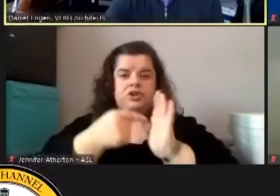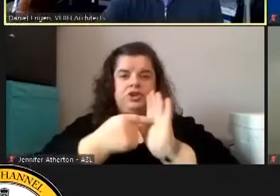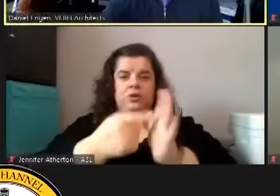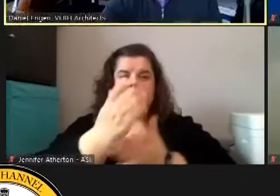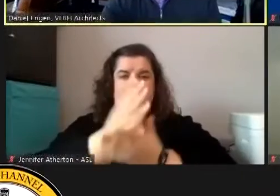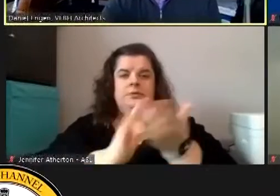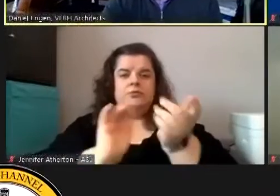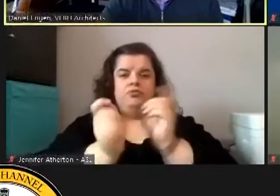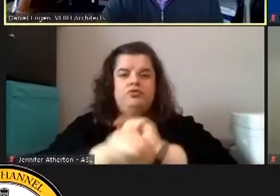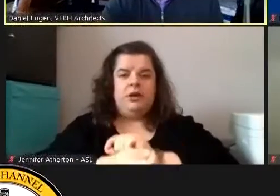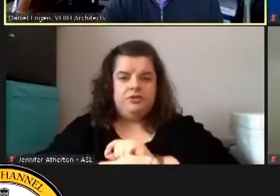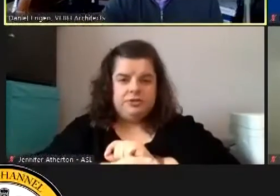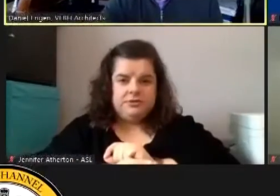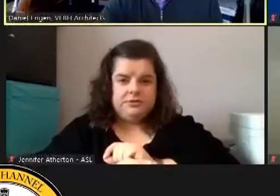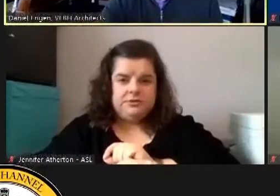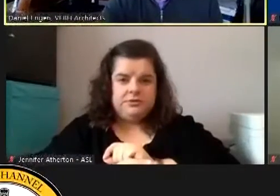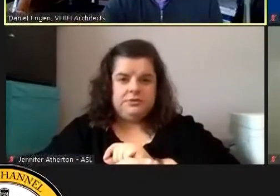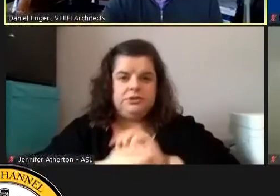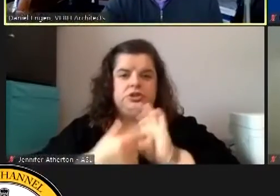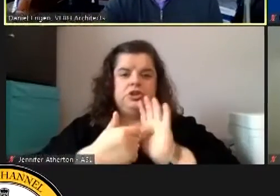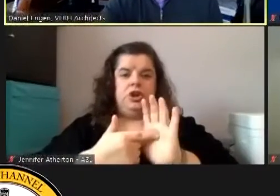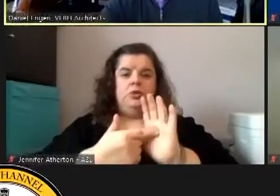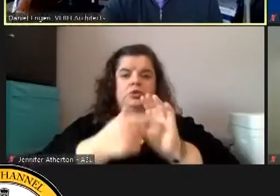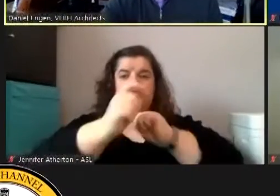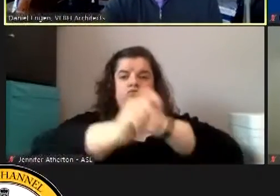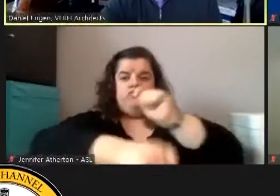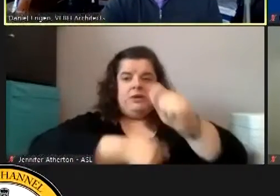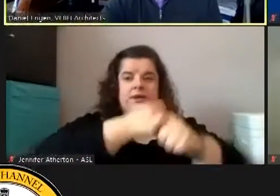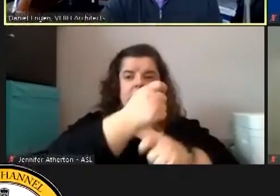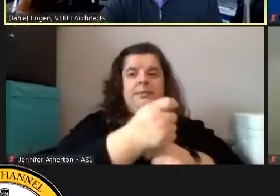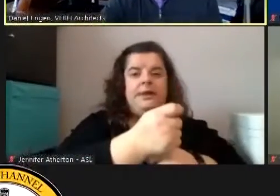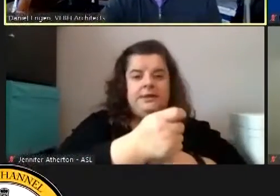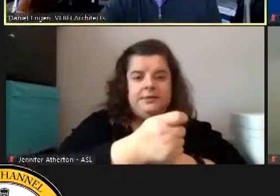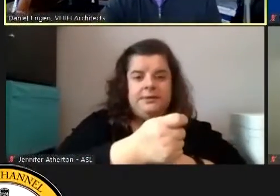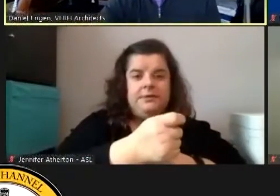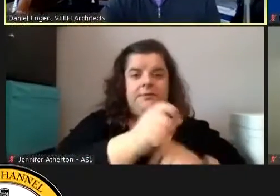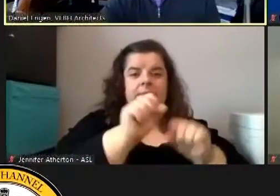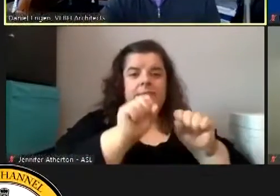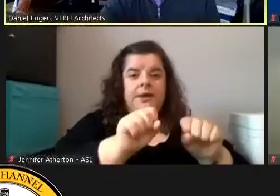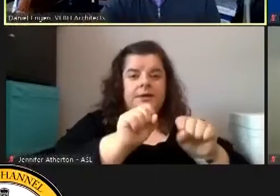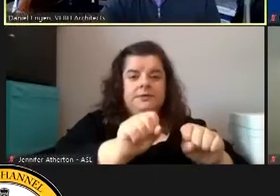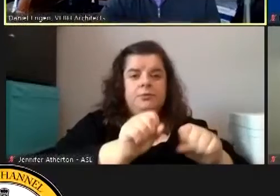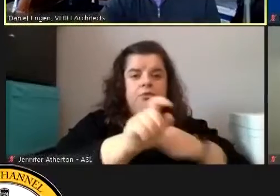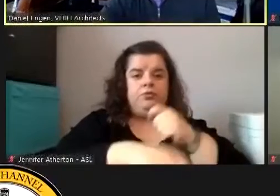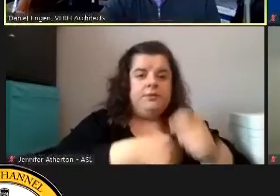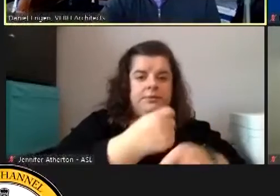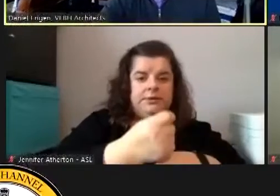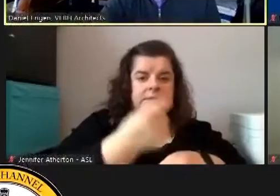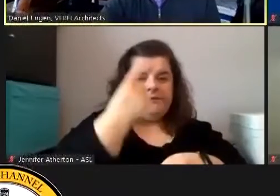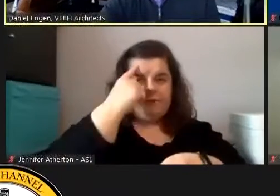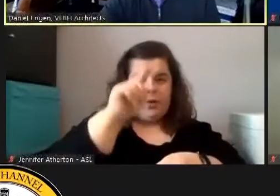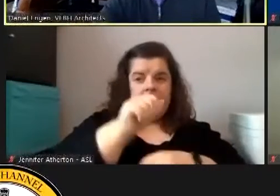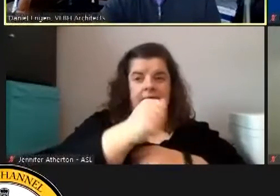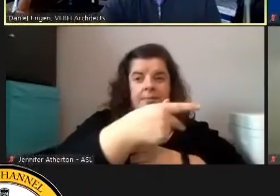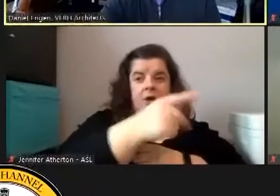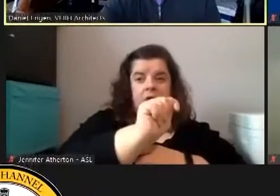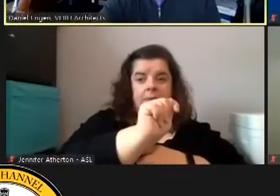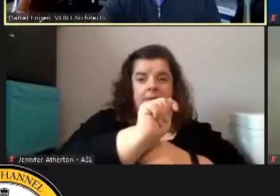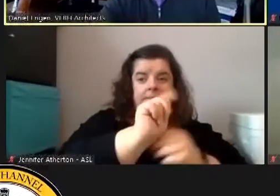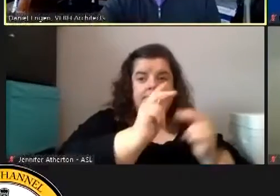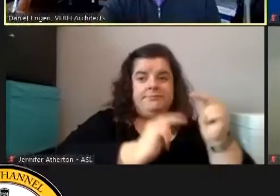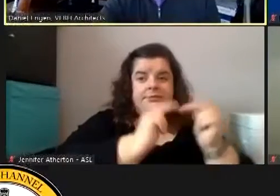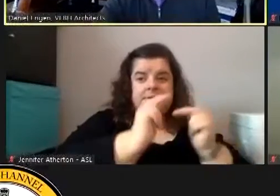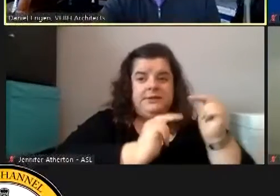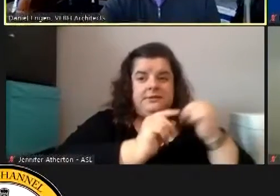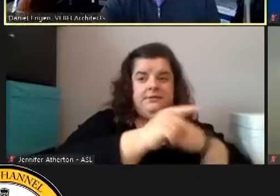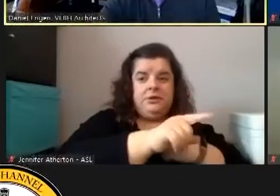It shows the replacement of a potential replacement of the apartment building over here on the